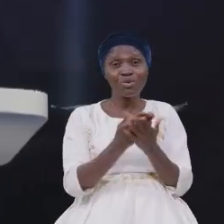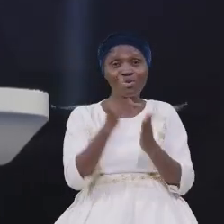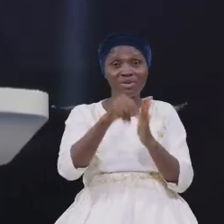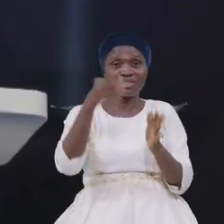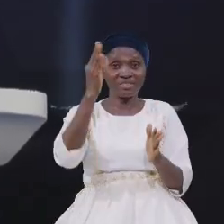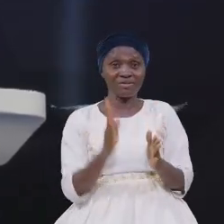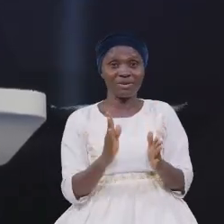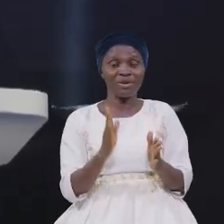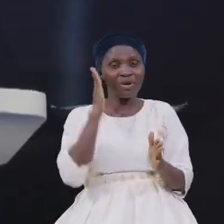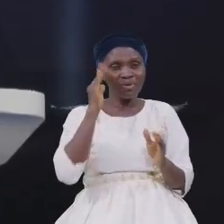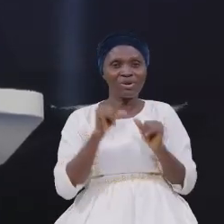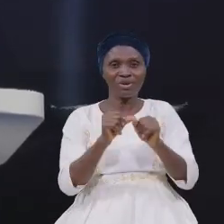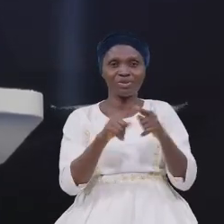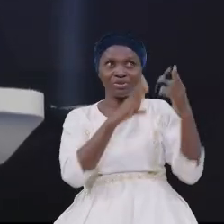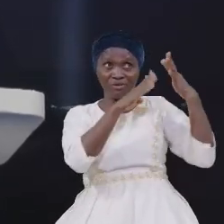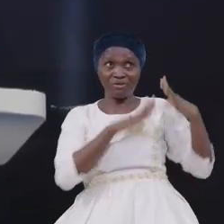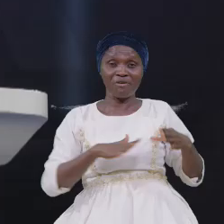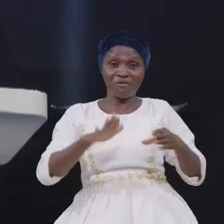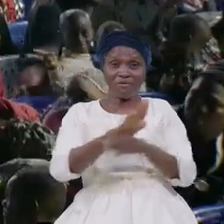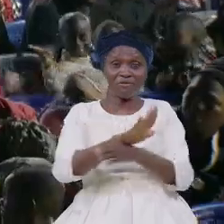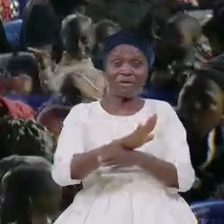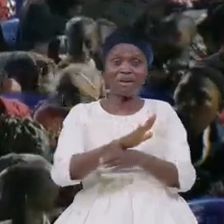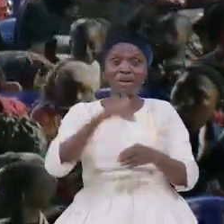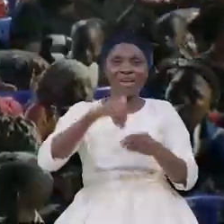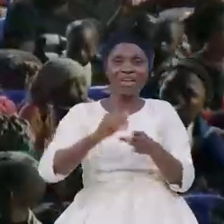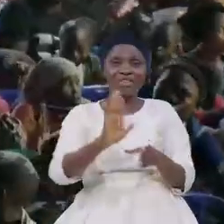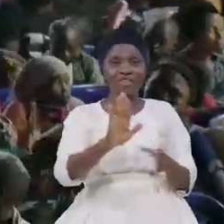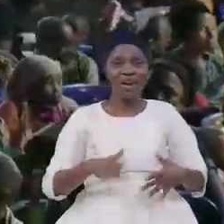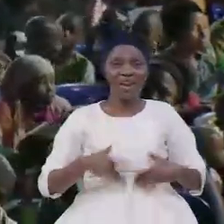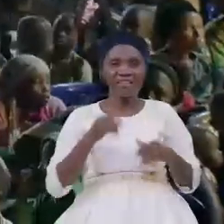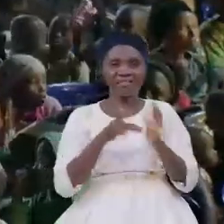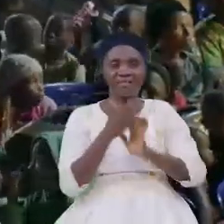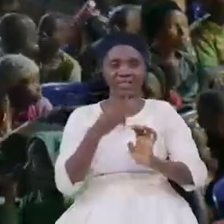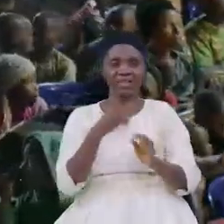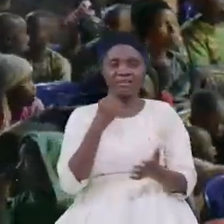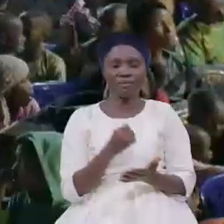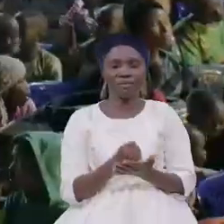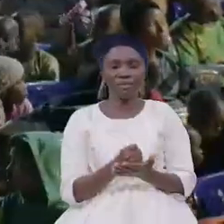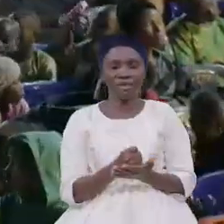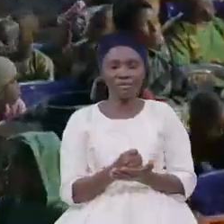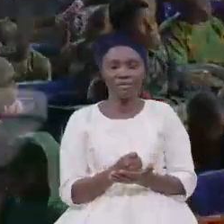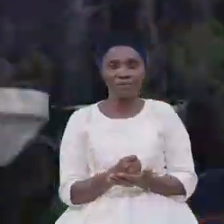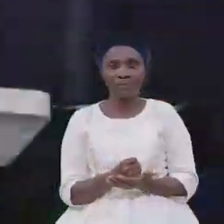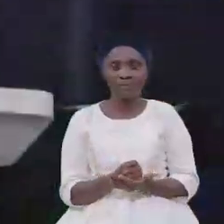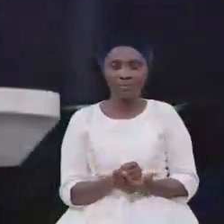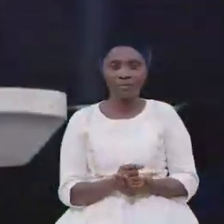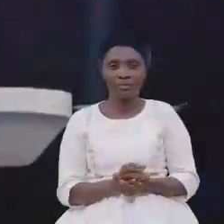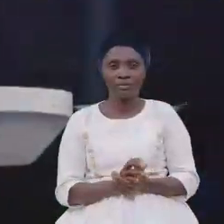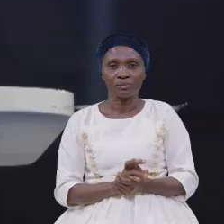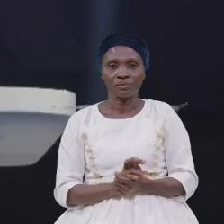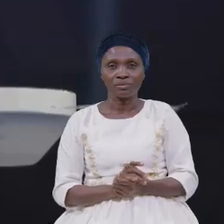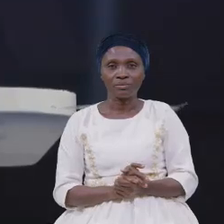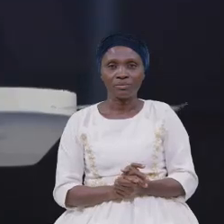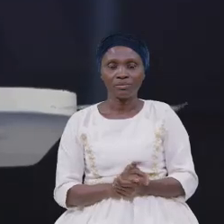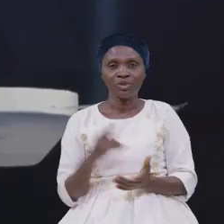flowing, overflowing in your life. We call on a minister tonight to lead us in